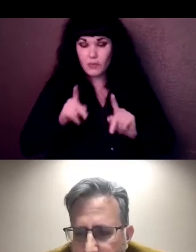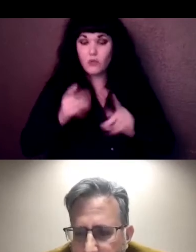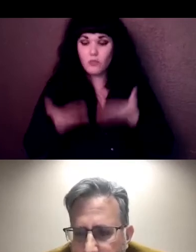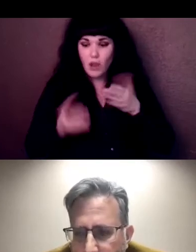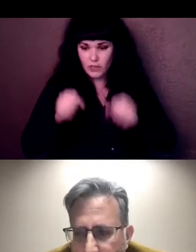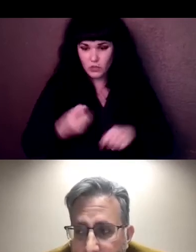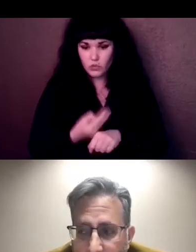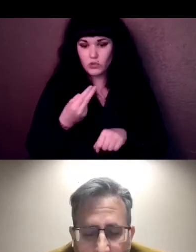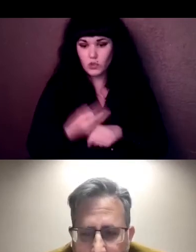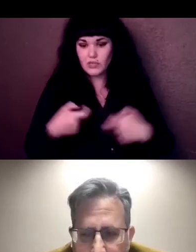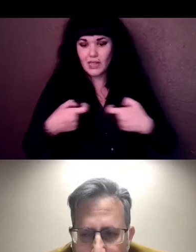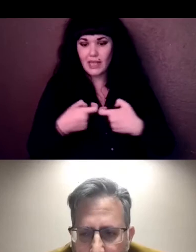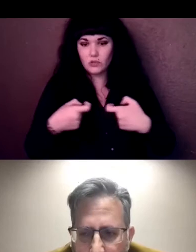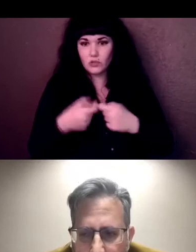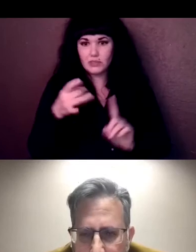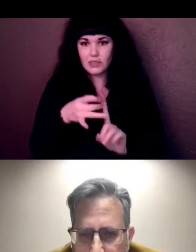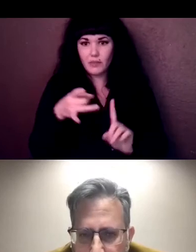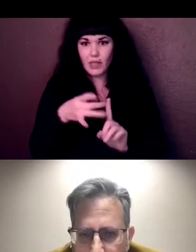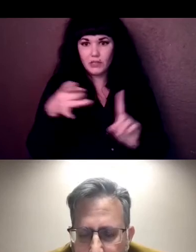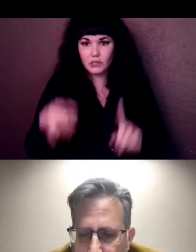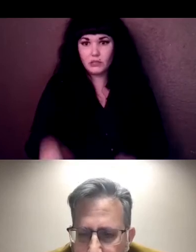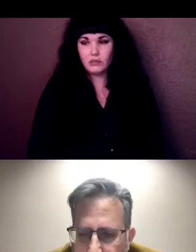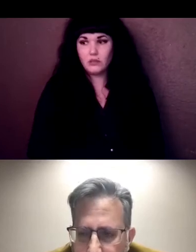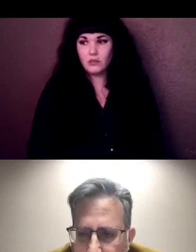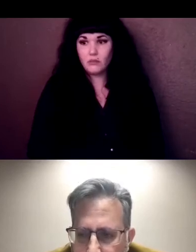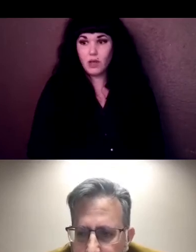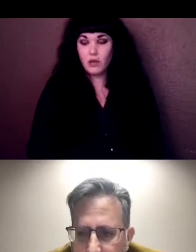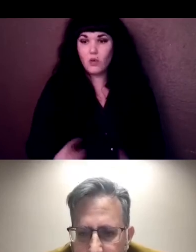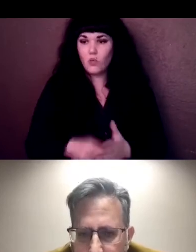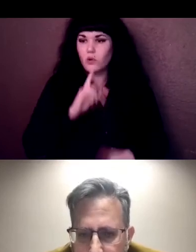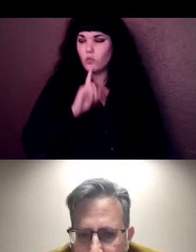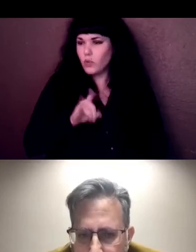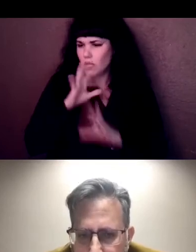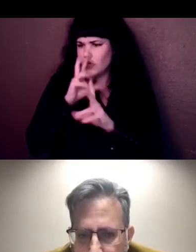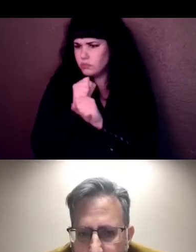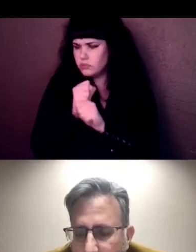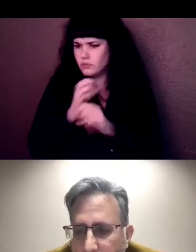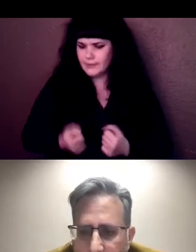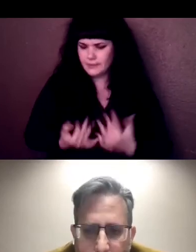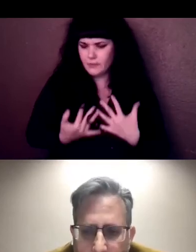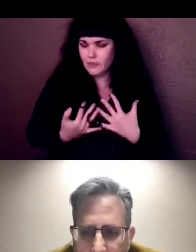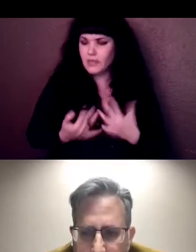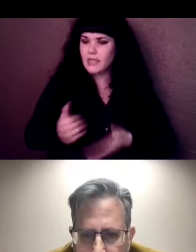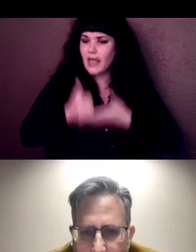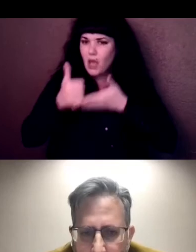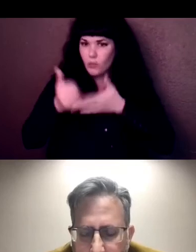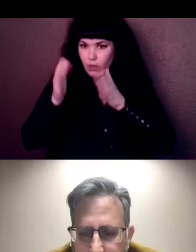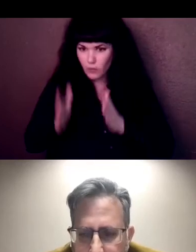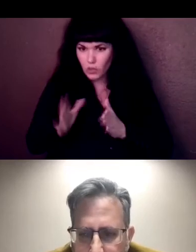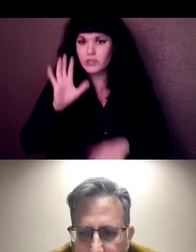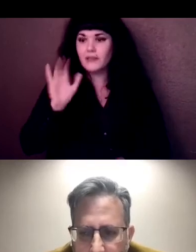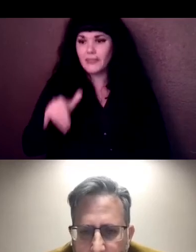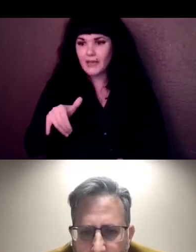electrical stimulation, but nothing drives me more than just trying to help the individual that succumb to